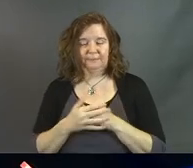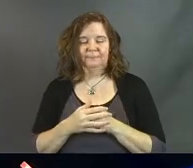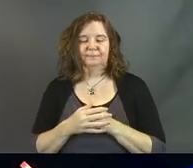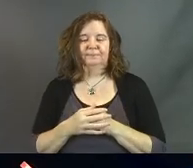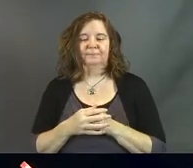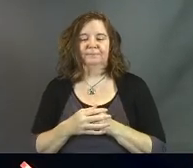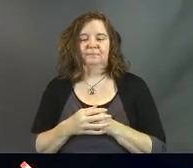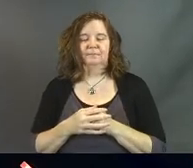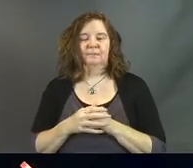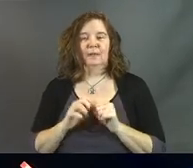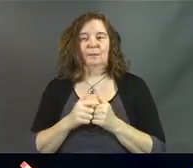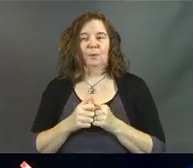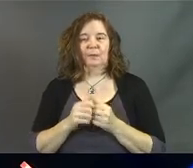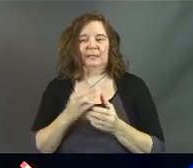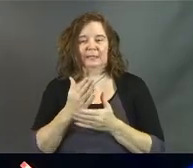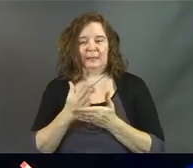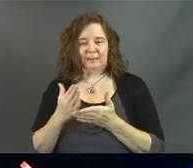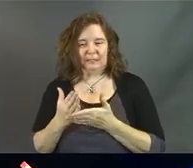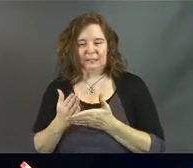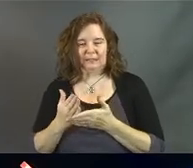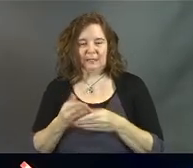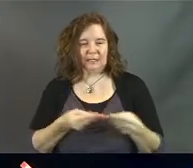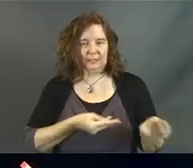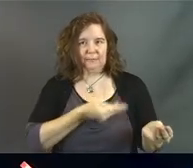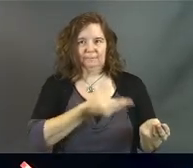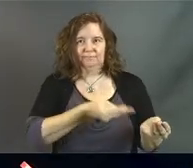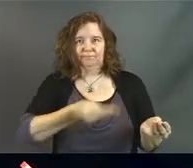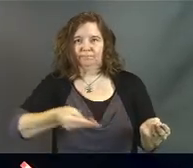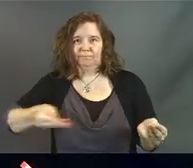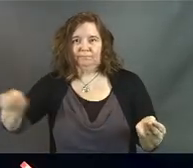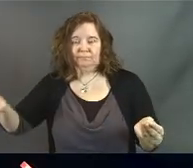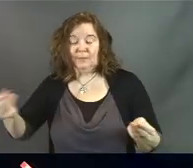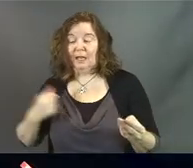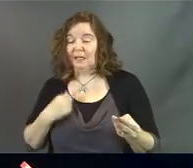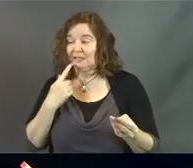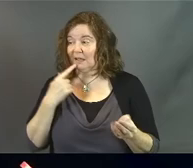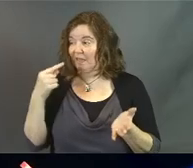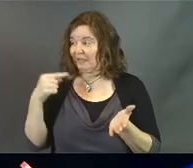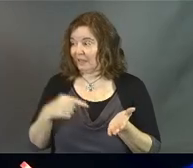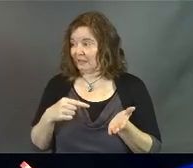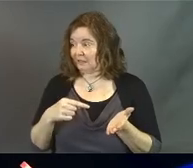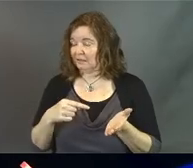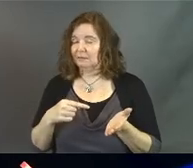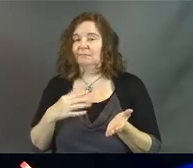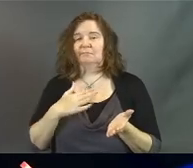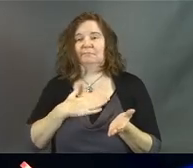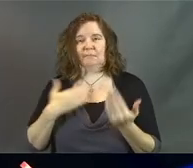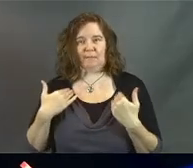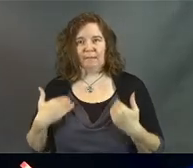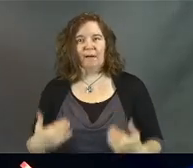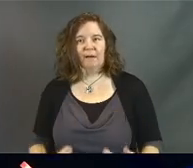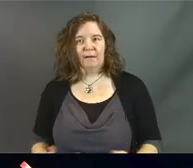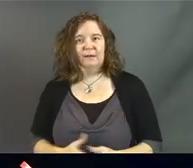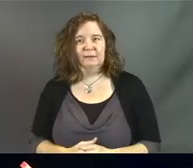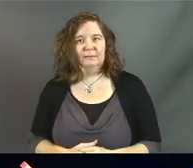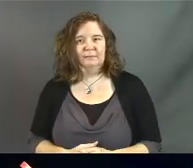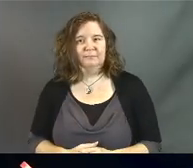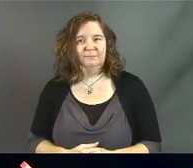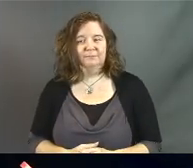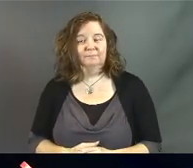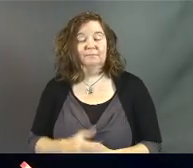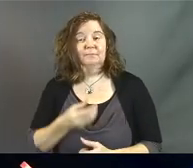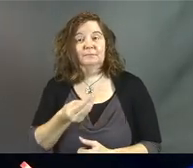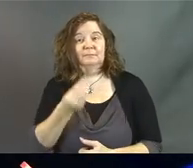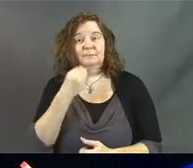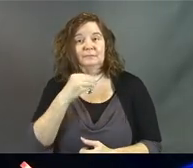and he broke it into pieces, and he gave it to his disciples, and he said, "This is my body.